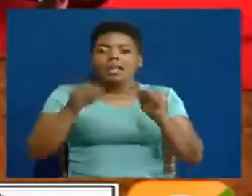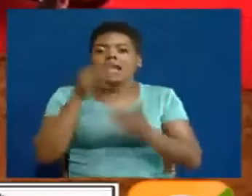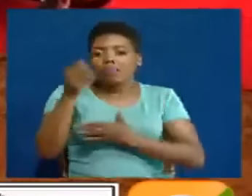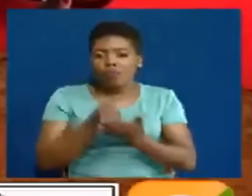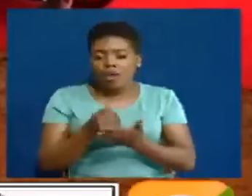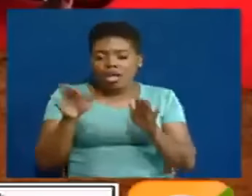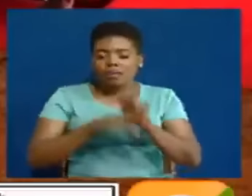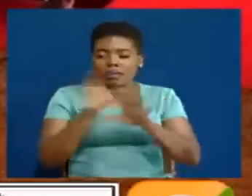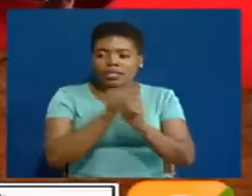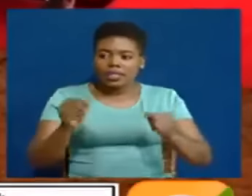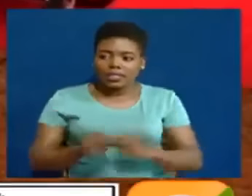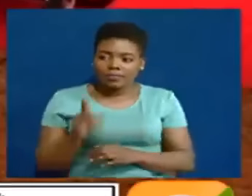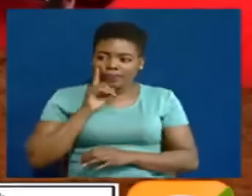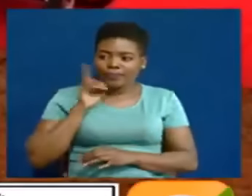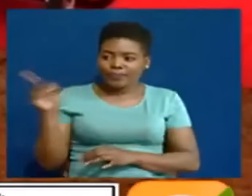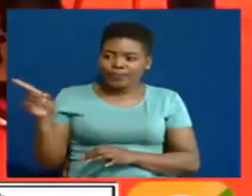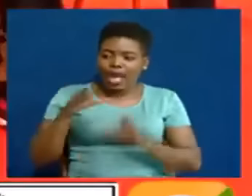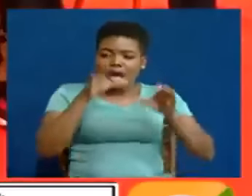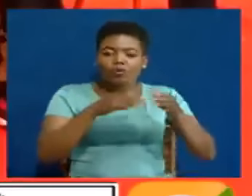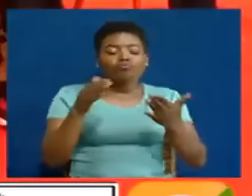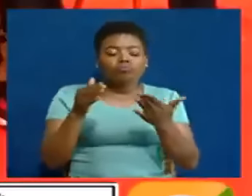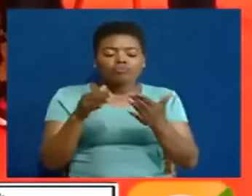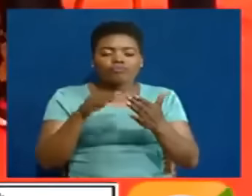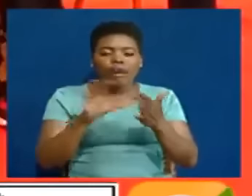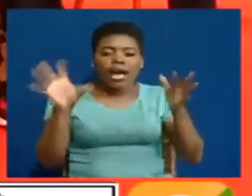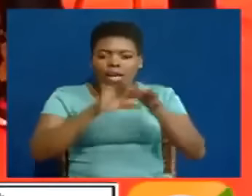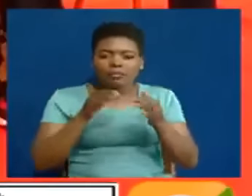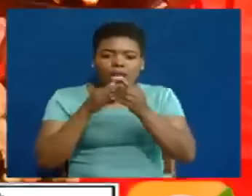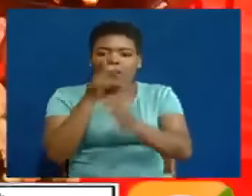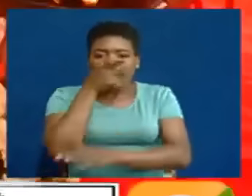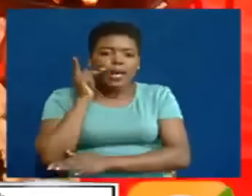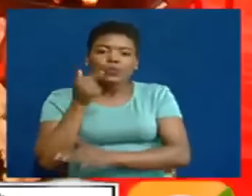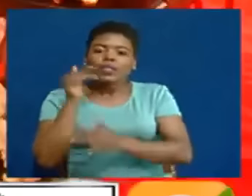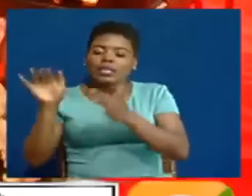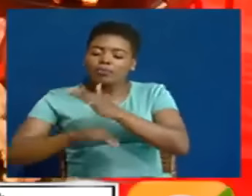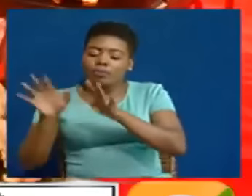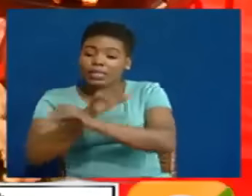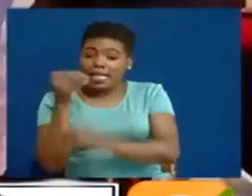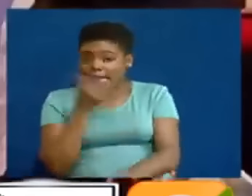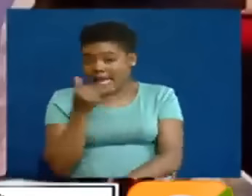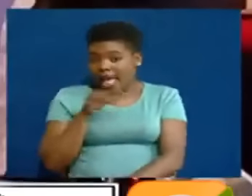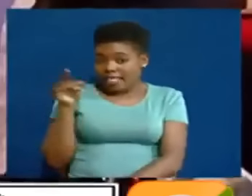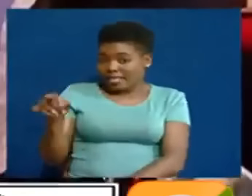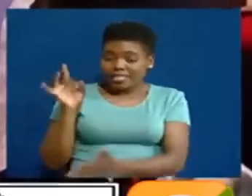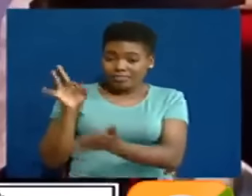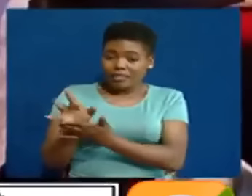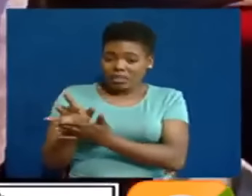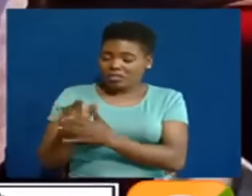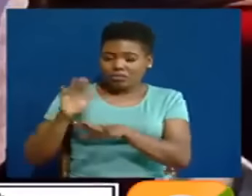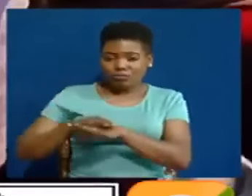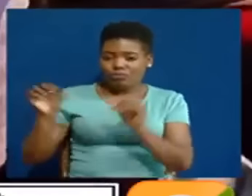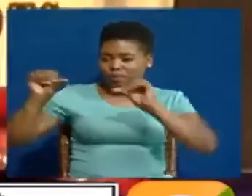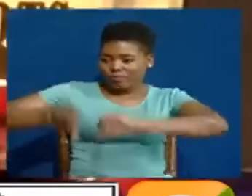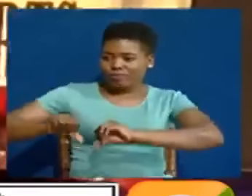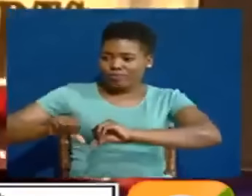more. A section of the Azimio coalition led by Wiper Party leader Kalonzo Musyoka say Deputy President Rigathi Gachagua's impeachment was meant to